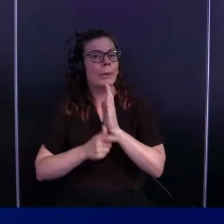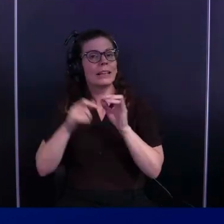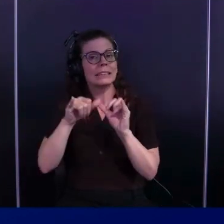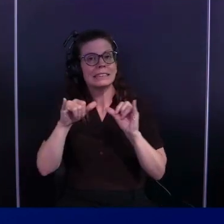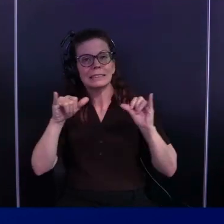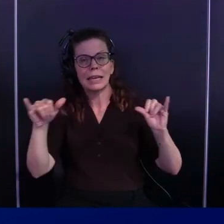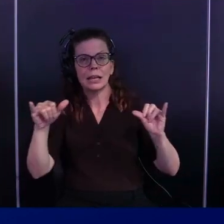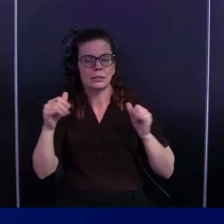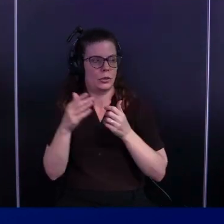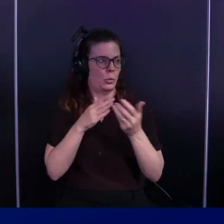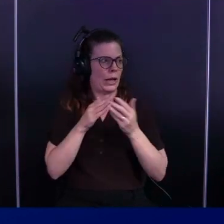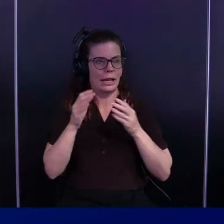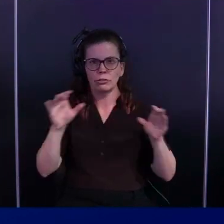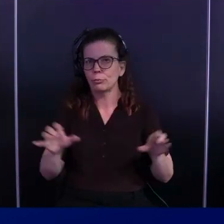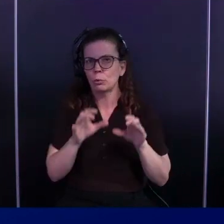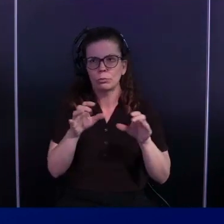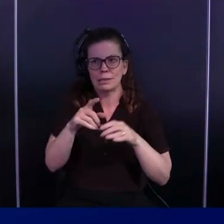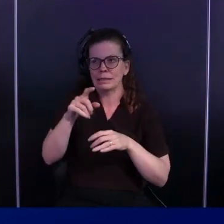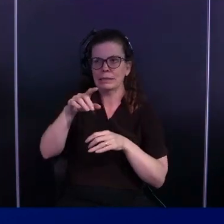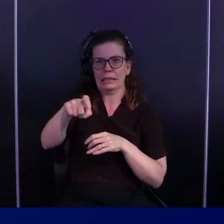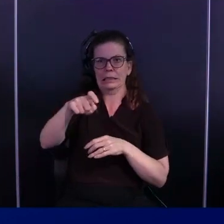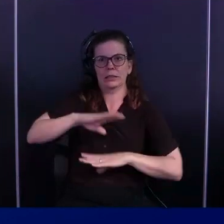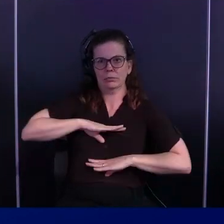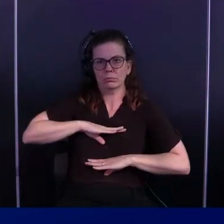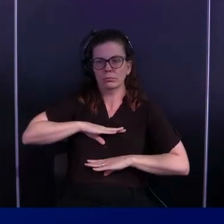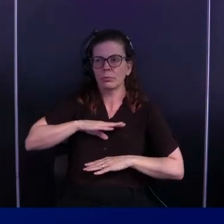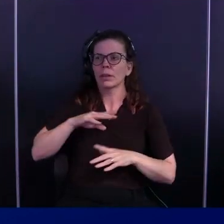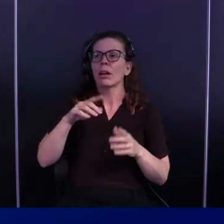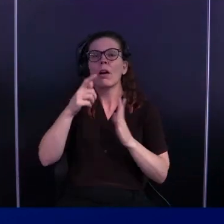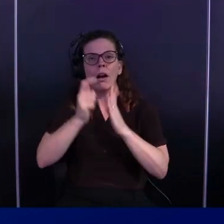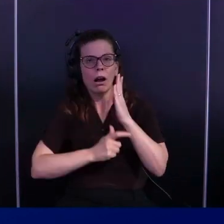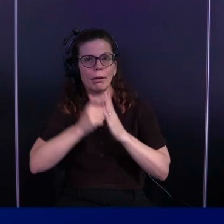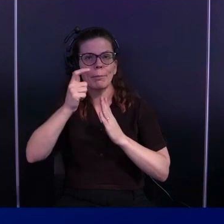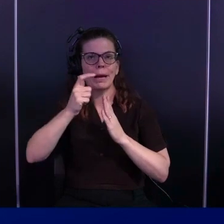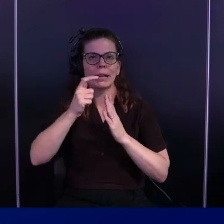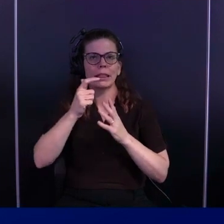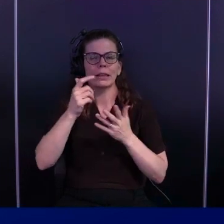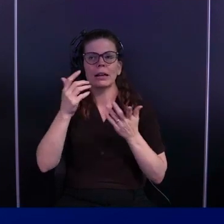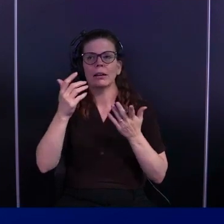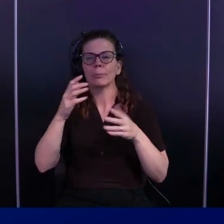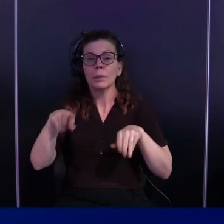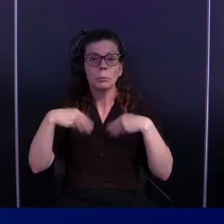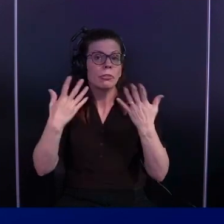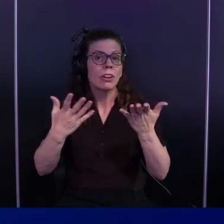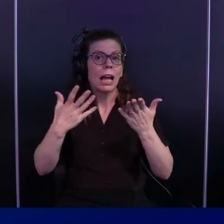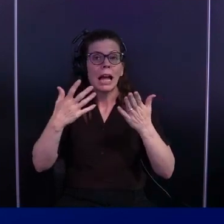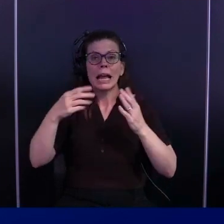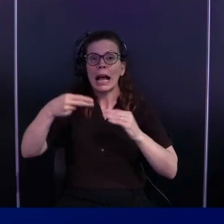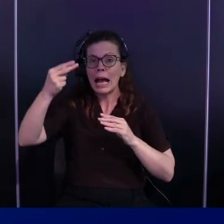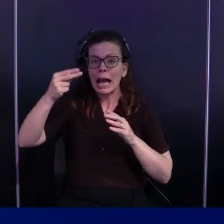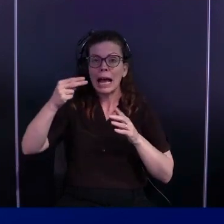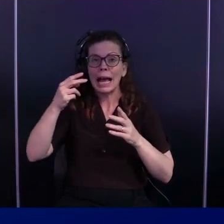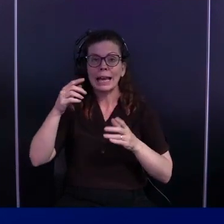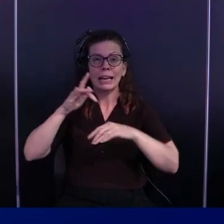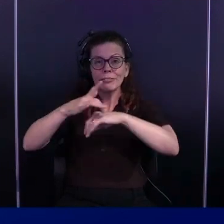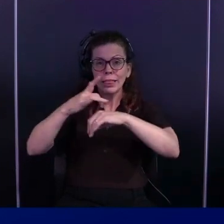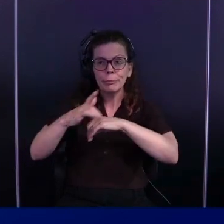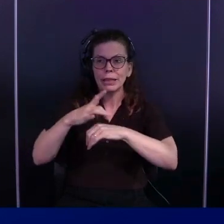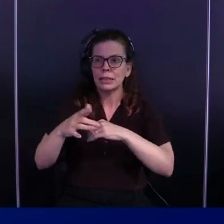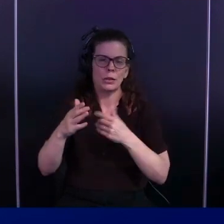to whatever performance needs that you have. It automatically provides high availability, whatever kind